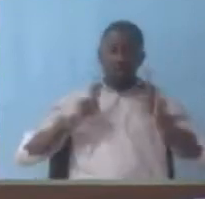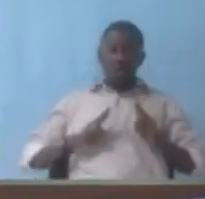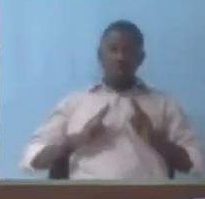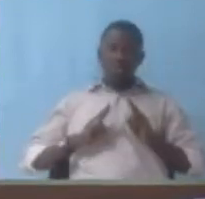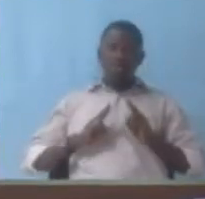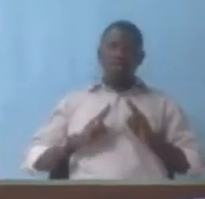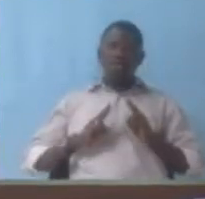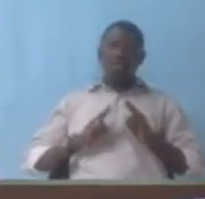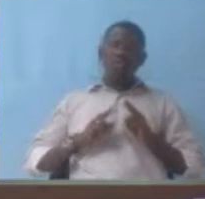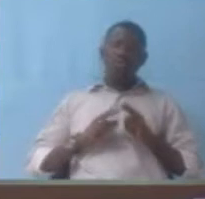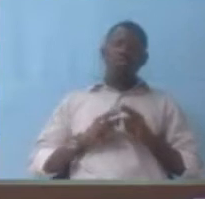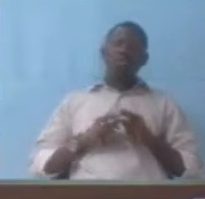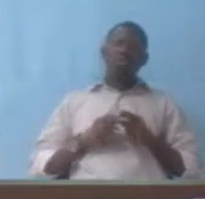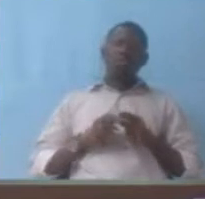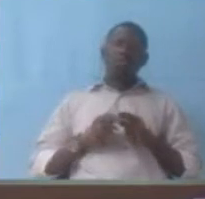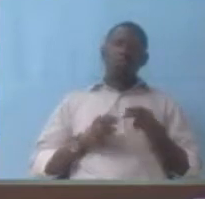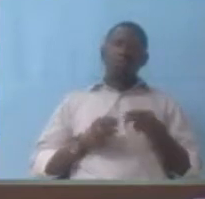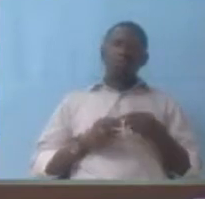act.